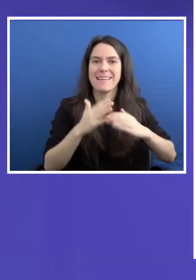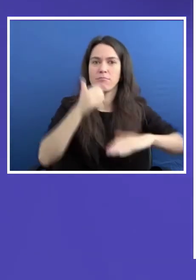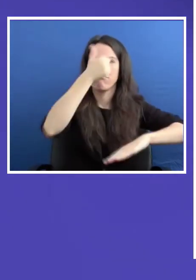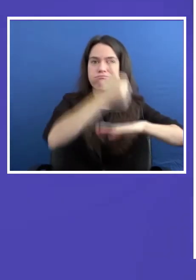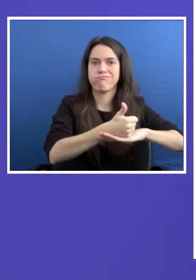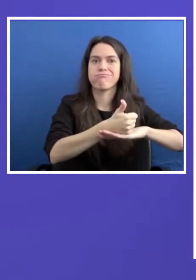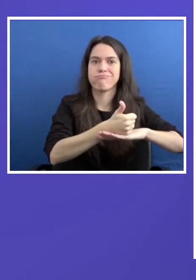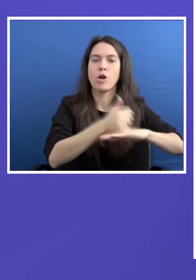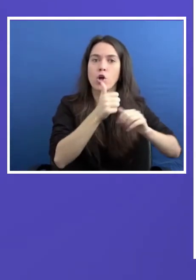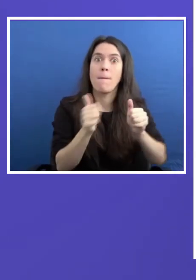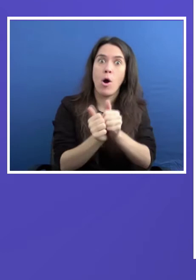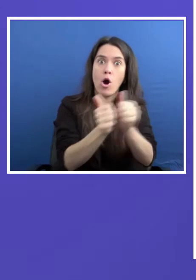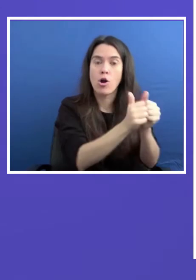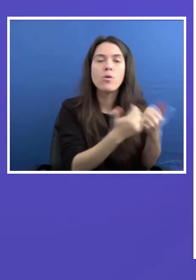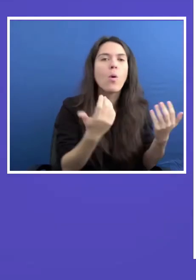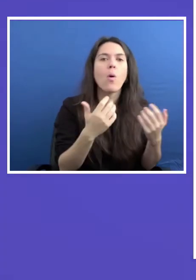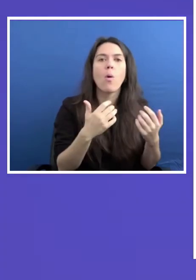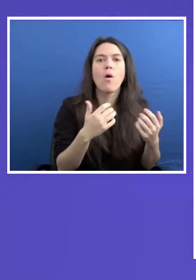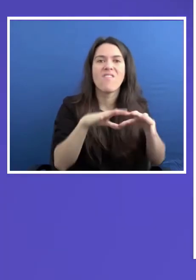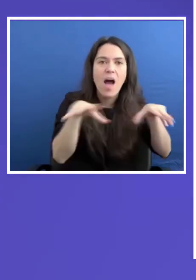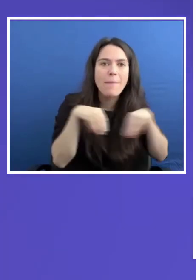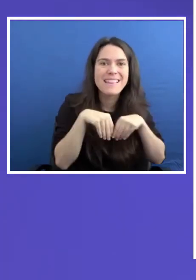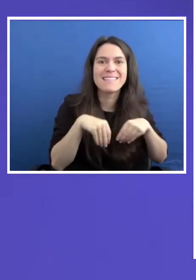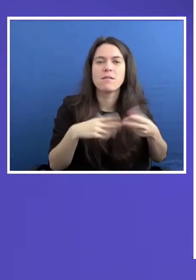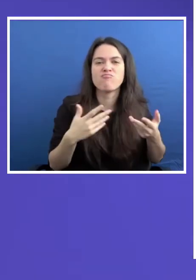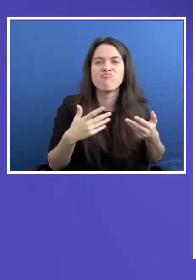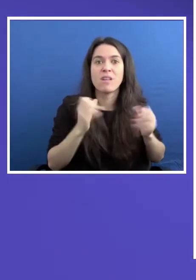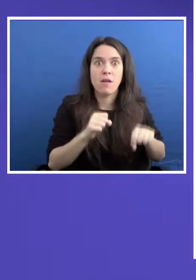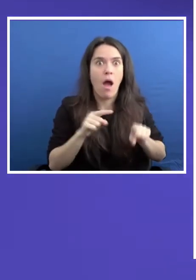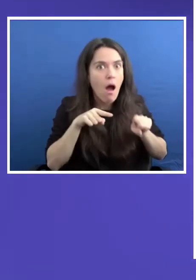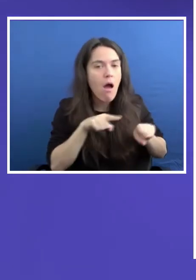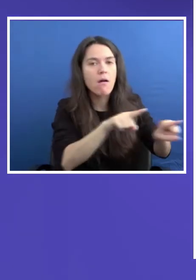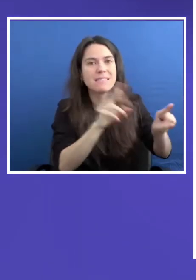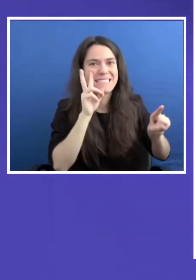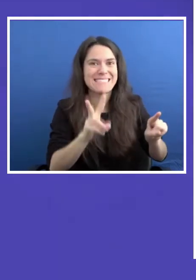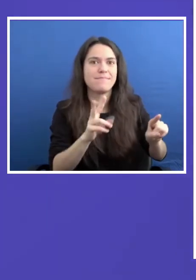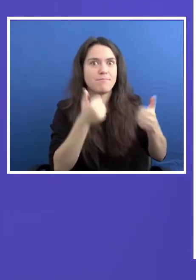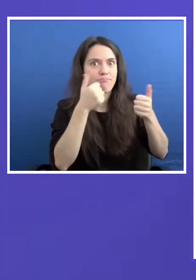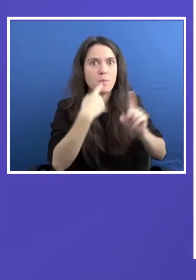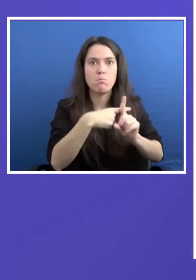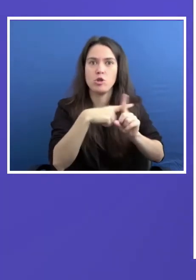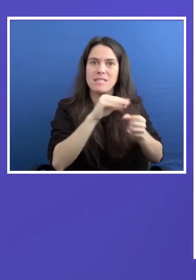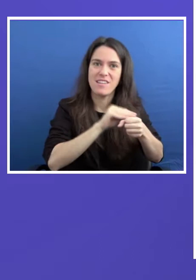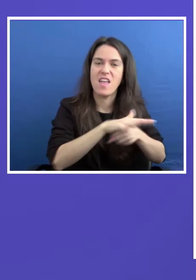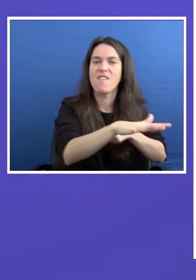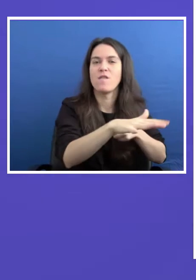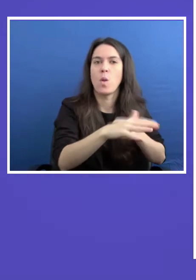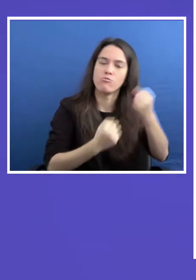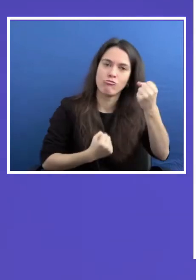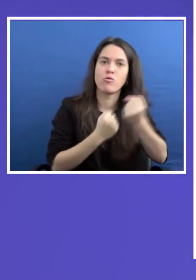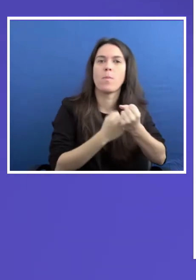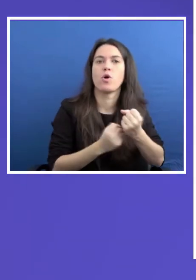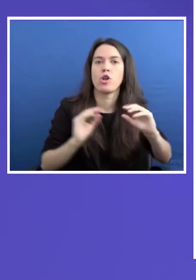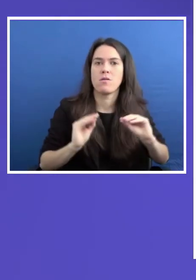parents and others might be positively influenced to support young women's